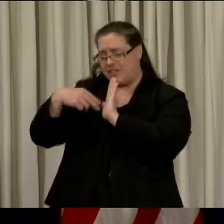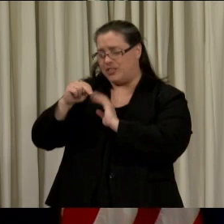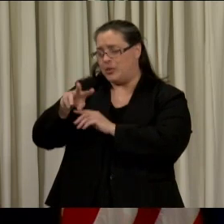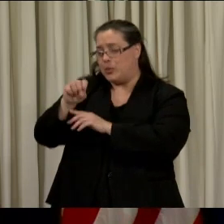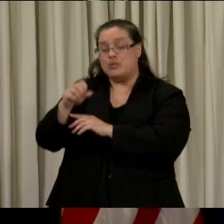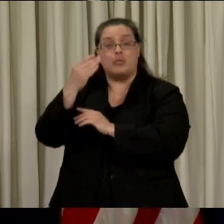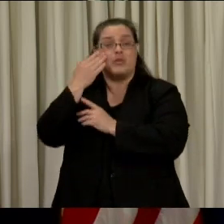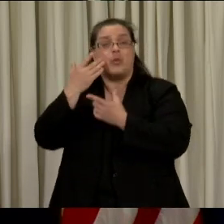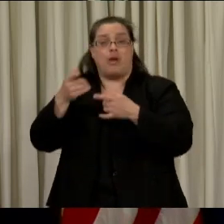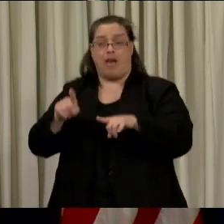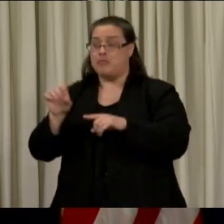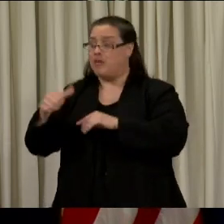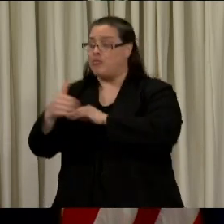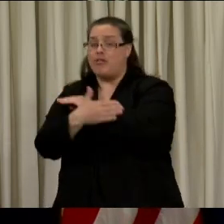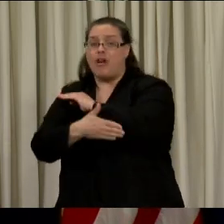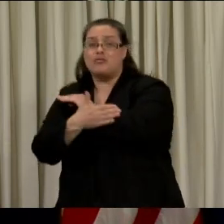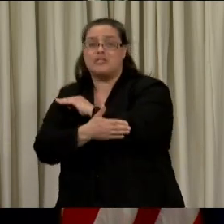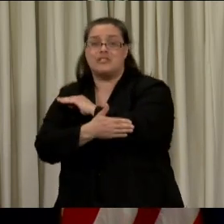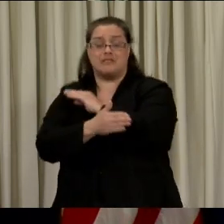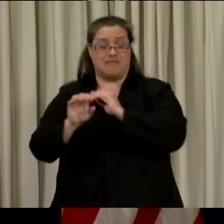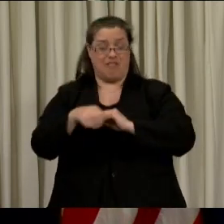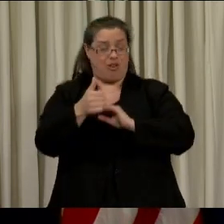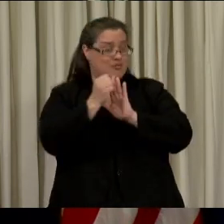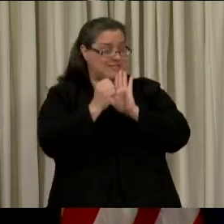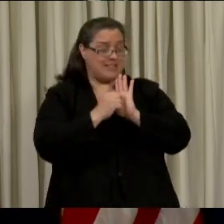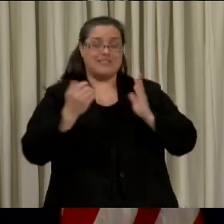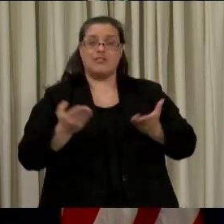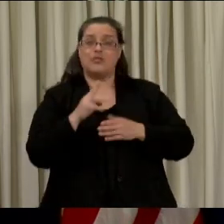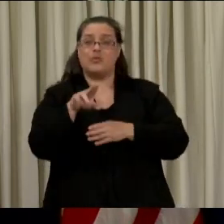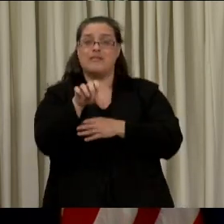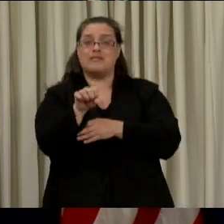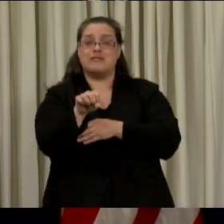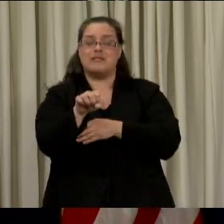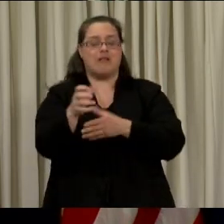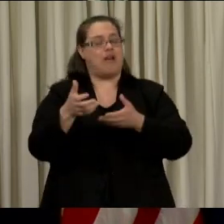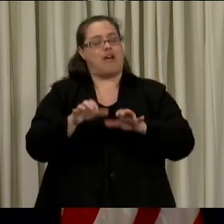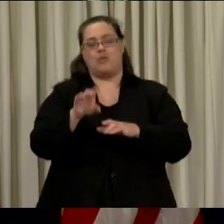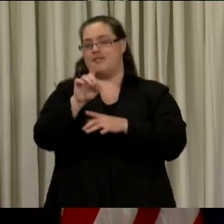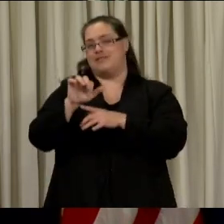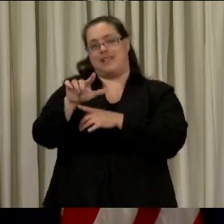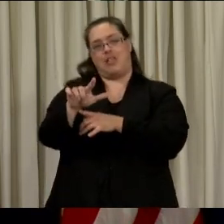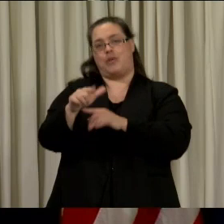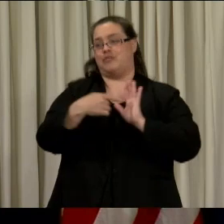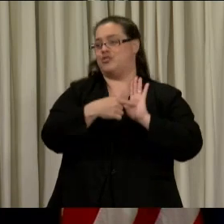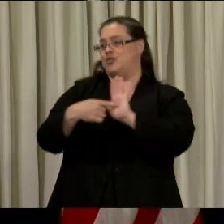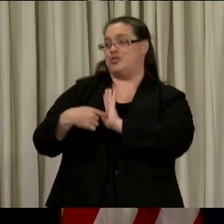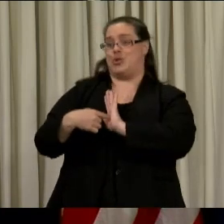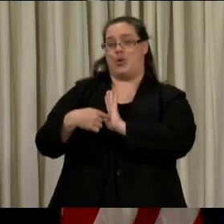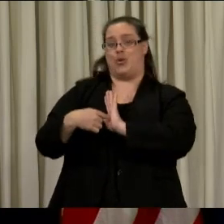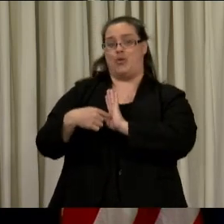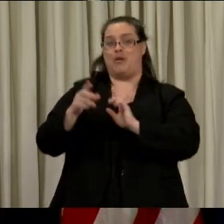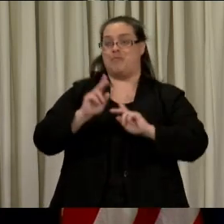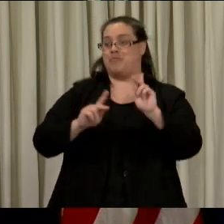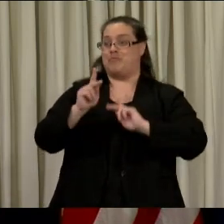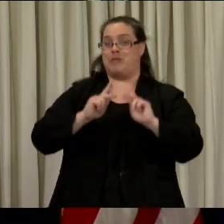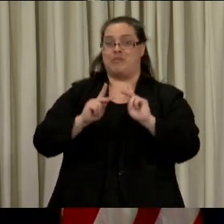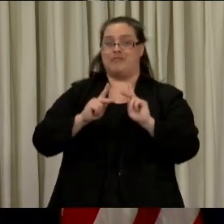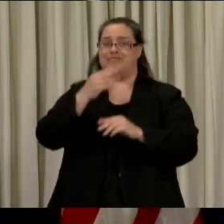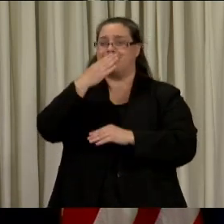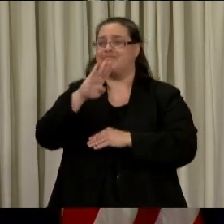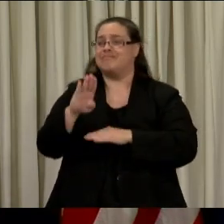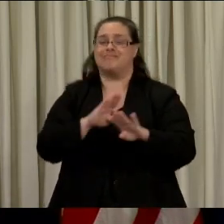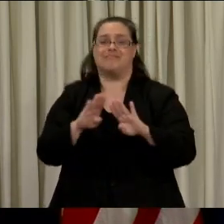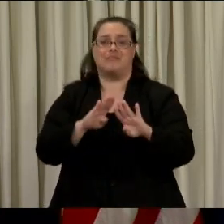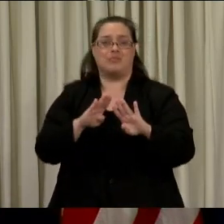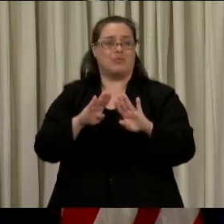other countries and in other states in our country. I don't want Delaware to be the example of what not to do in response to